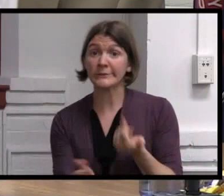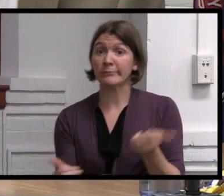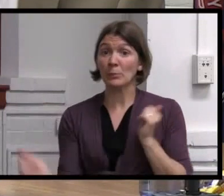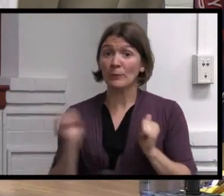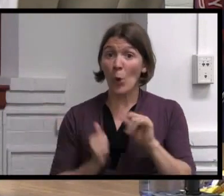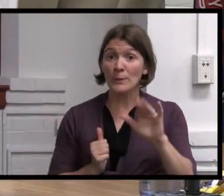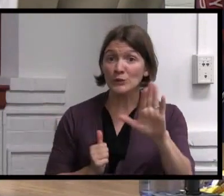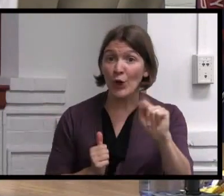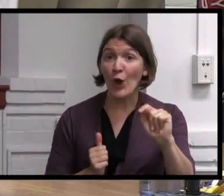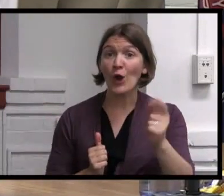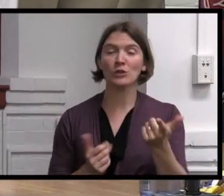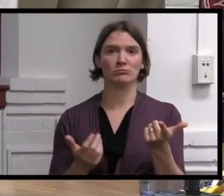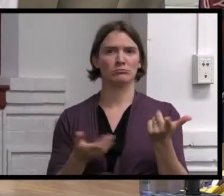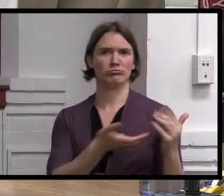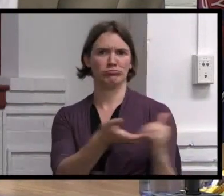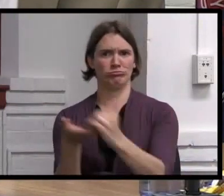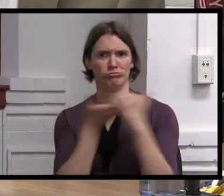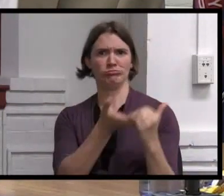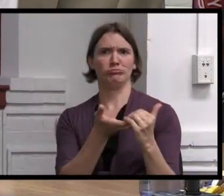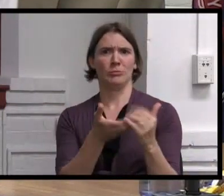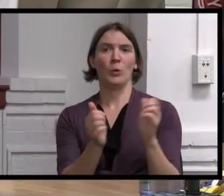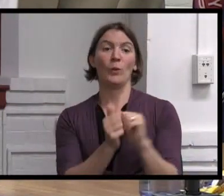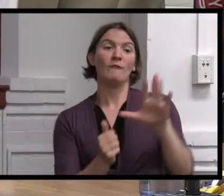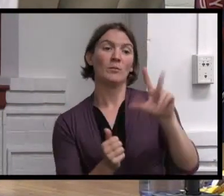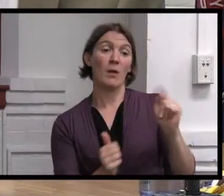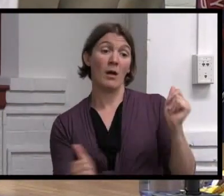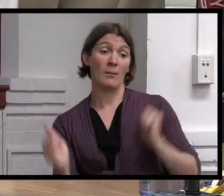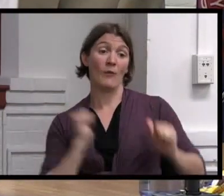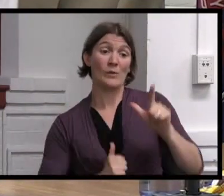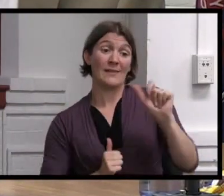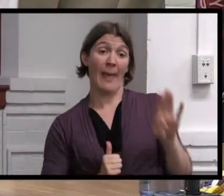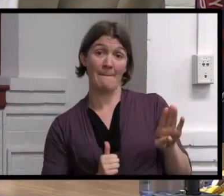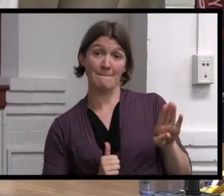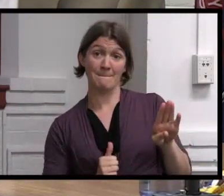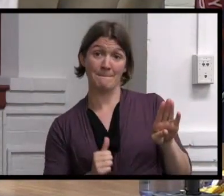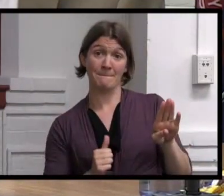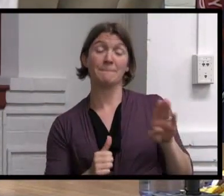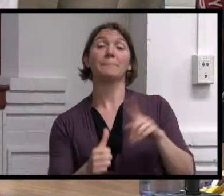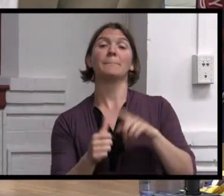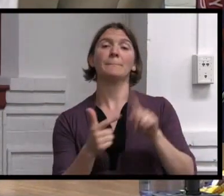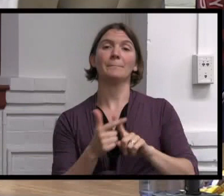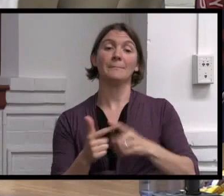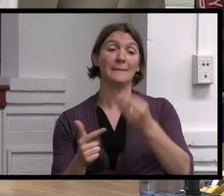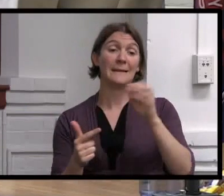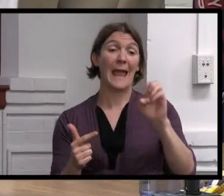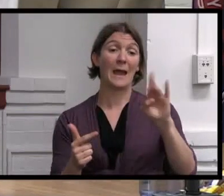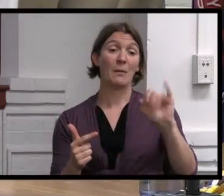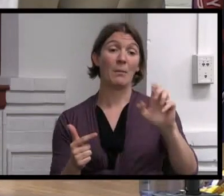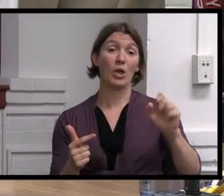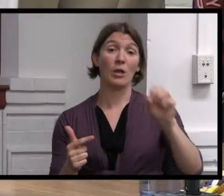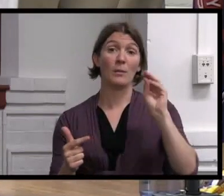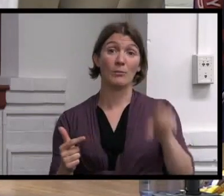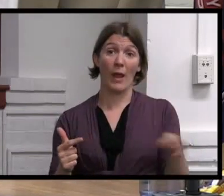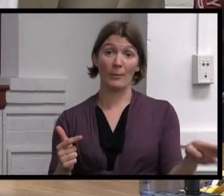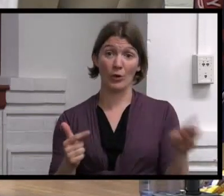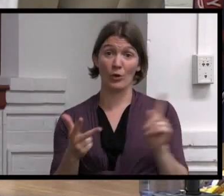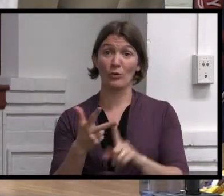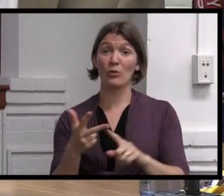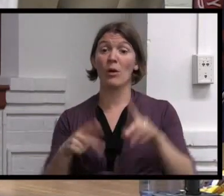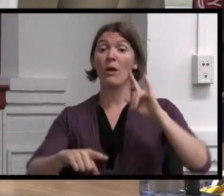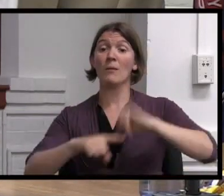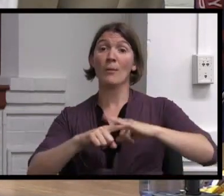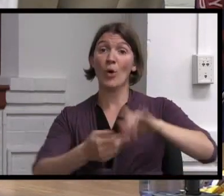art, collaborations with Vermont Performance Lab, Edible Brattleboro and Marlboro